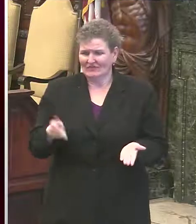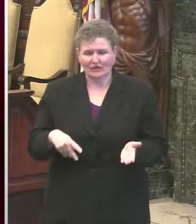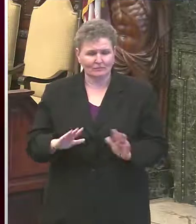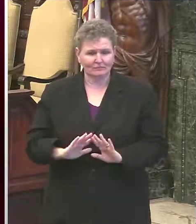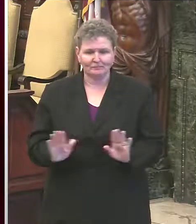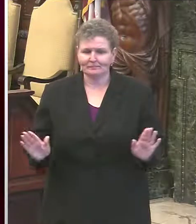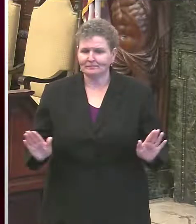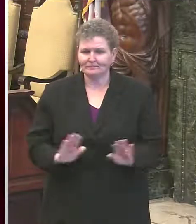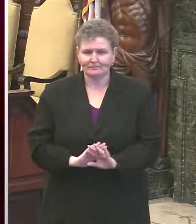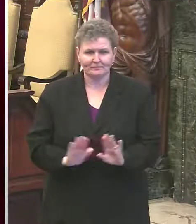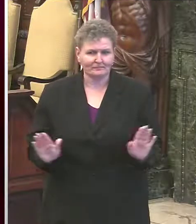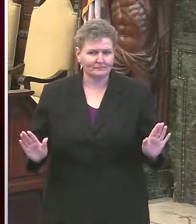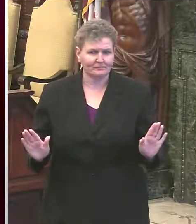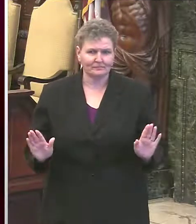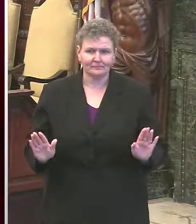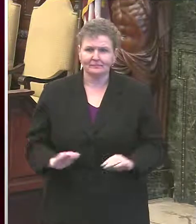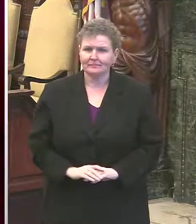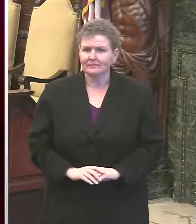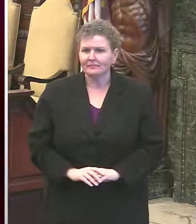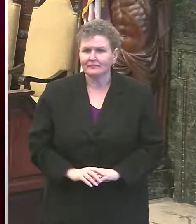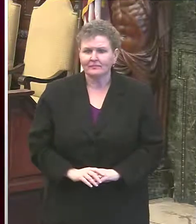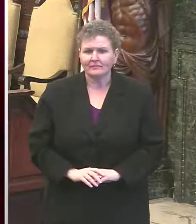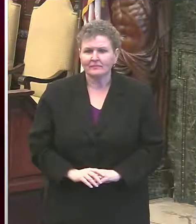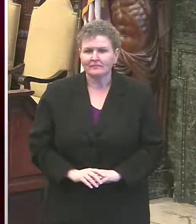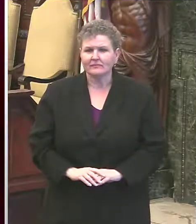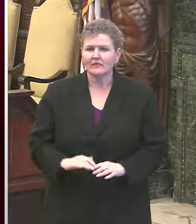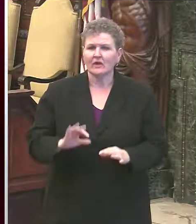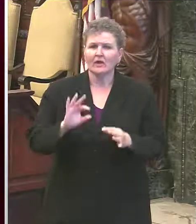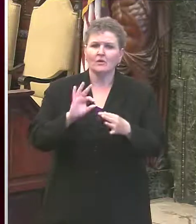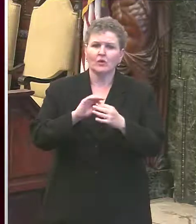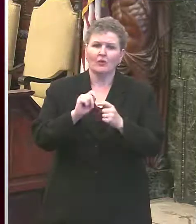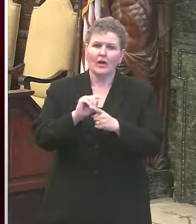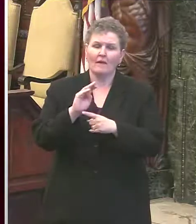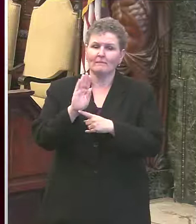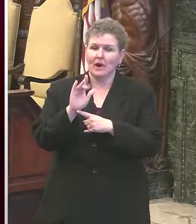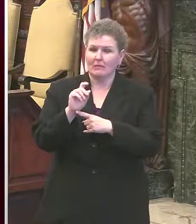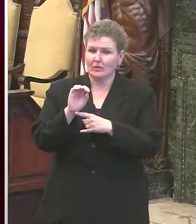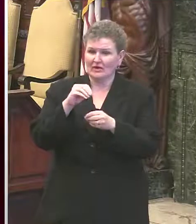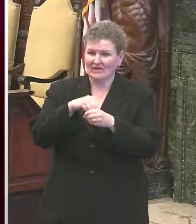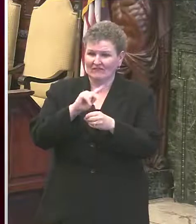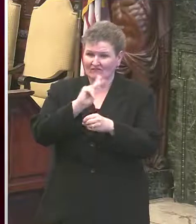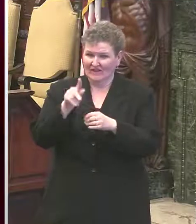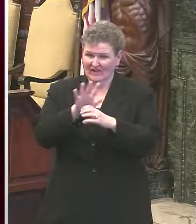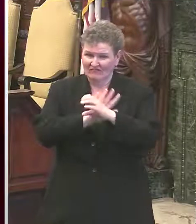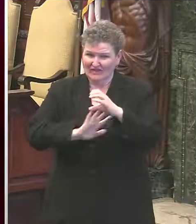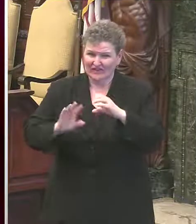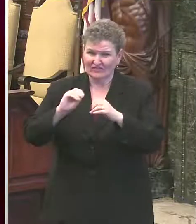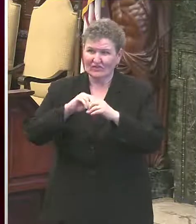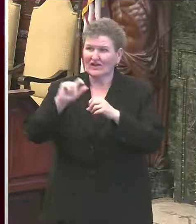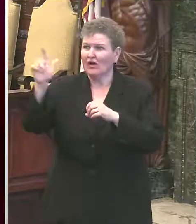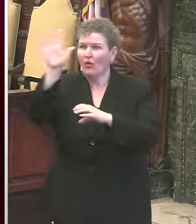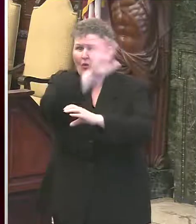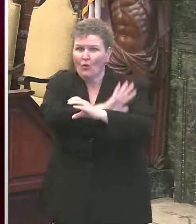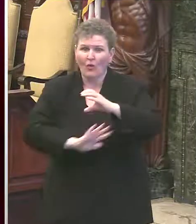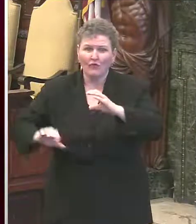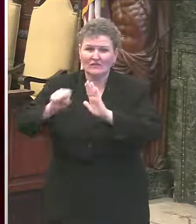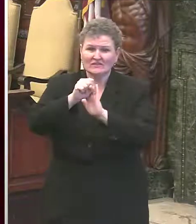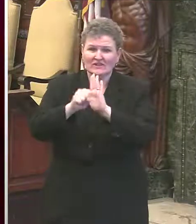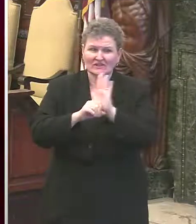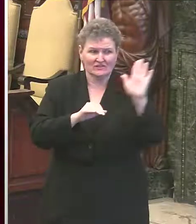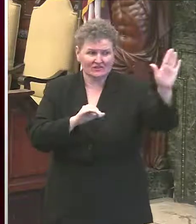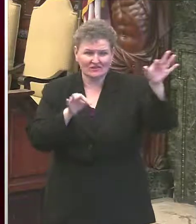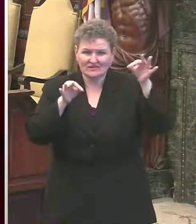But can you create a bubble within Philadelphia? I mean, if the rest of the state is making that decision, doesn't that